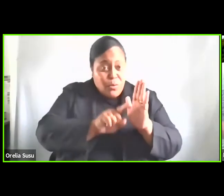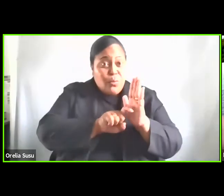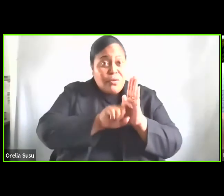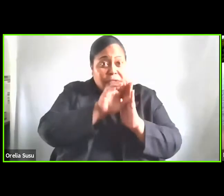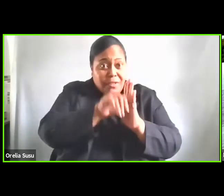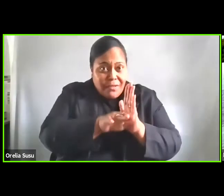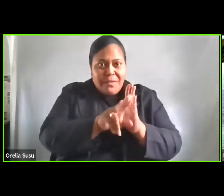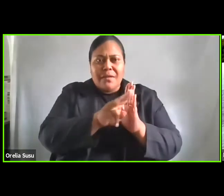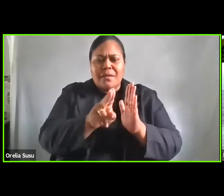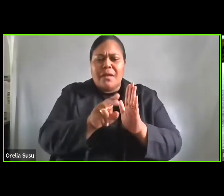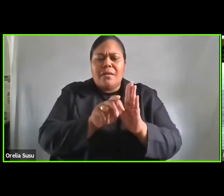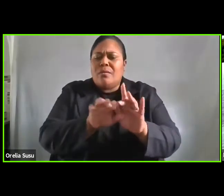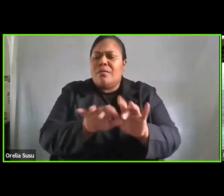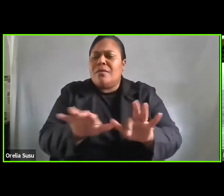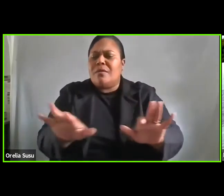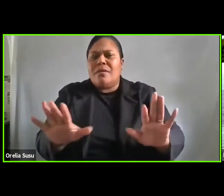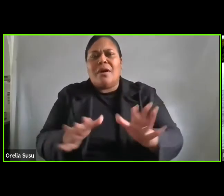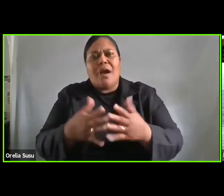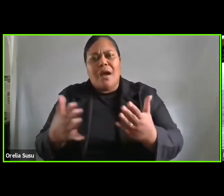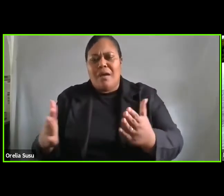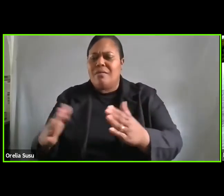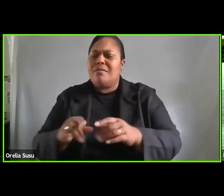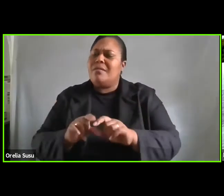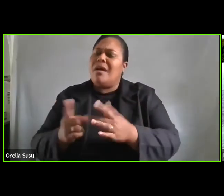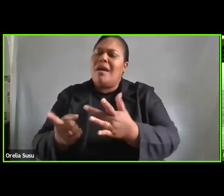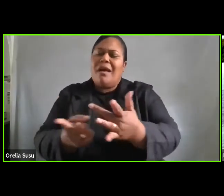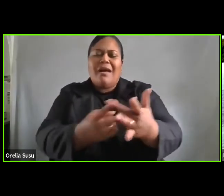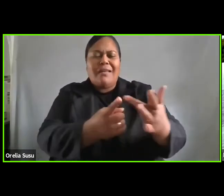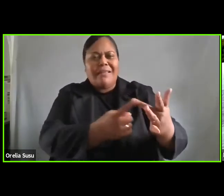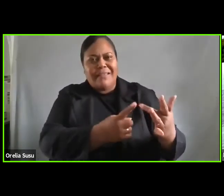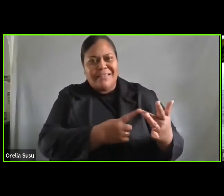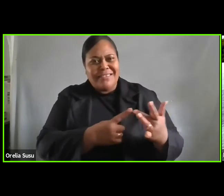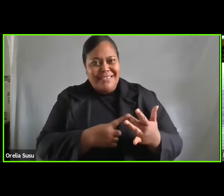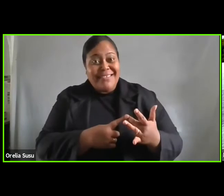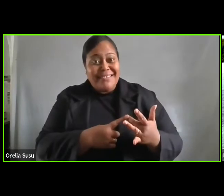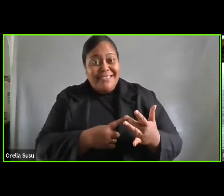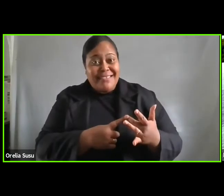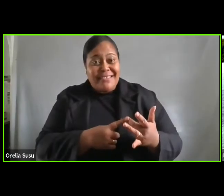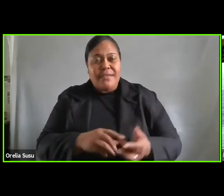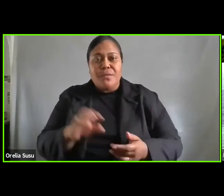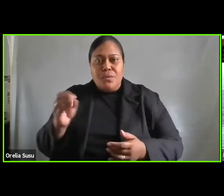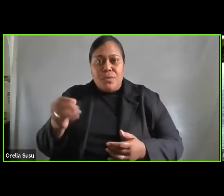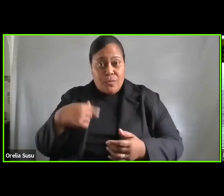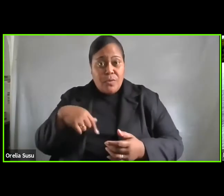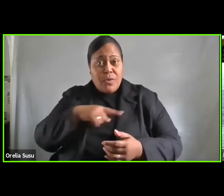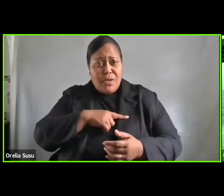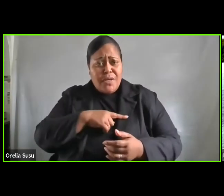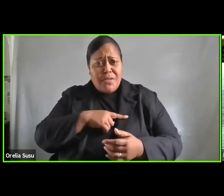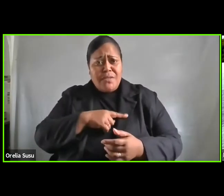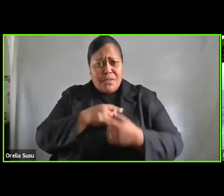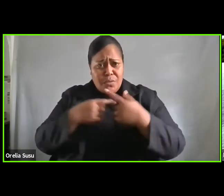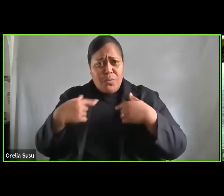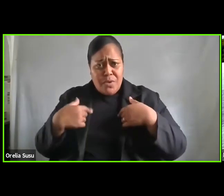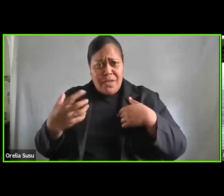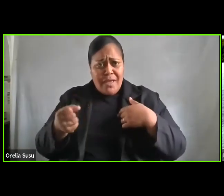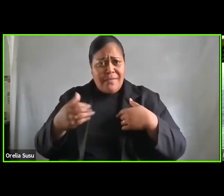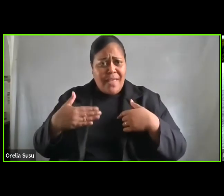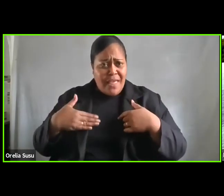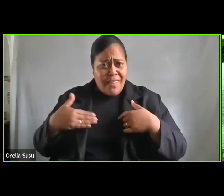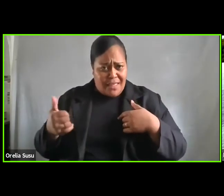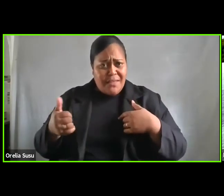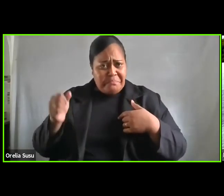society how is that demonstrated um and and so for us we're i guess we're we have a healthy caution um when we